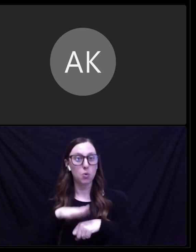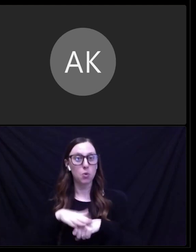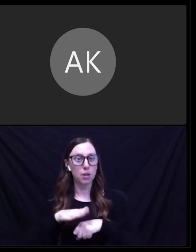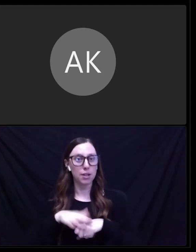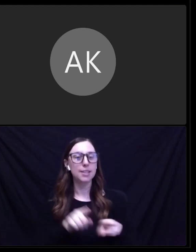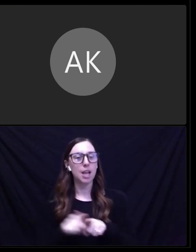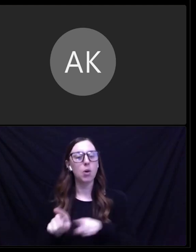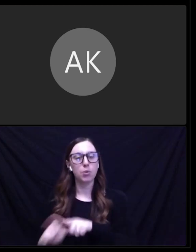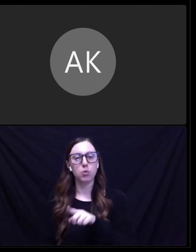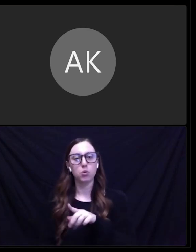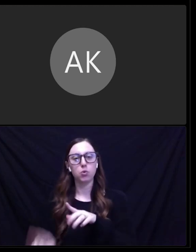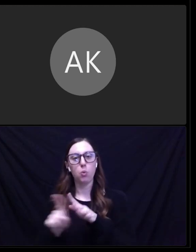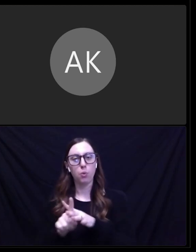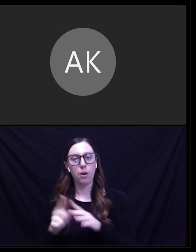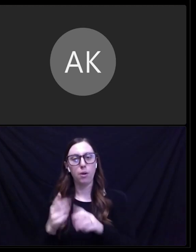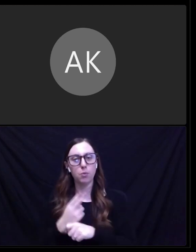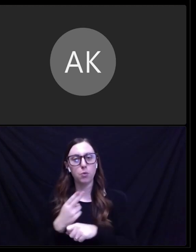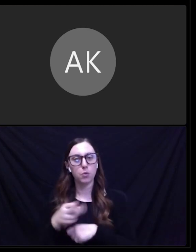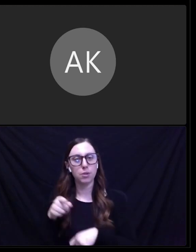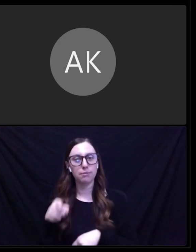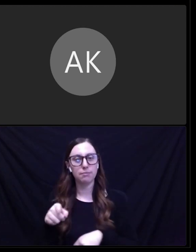also show up as